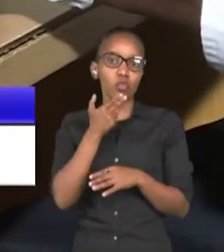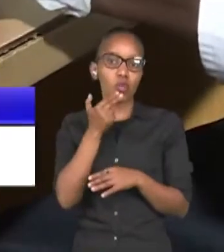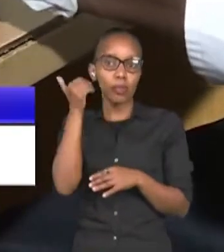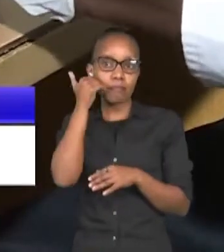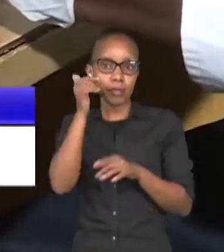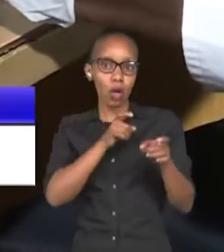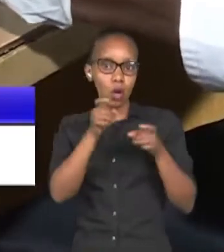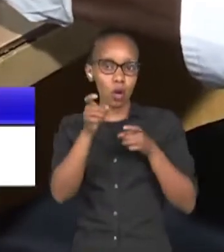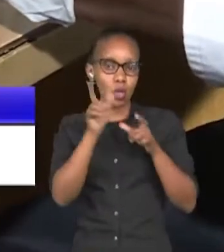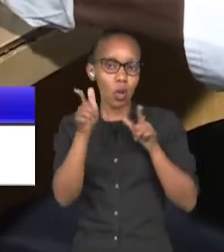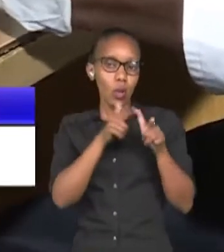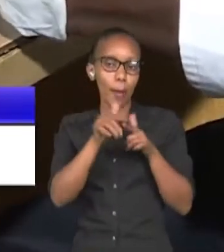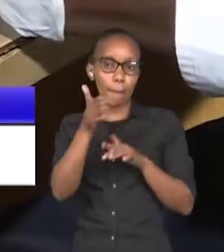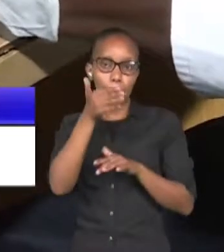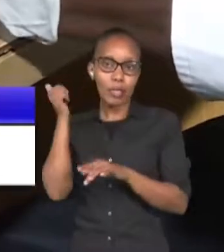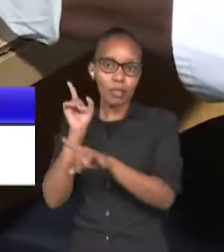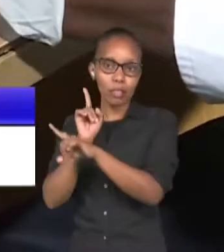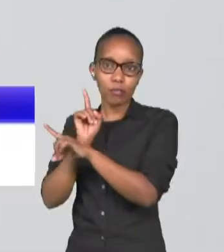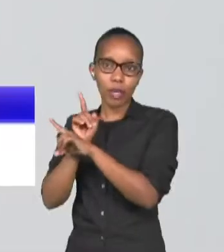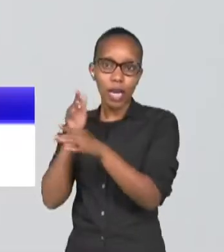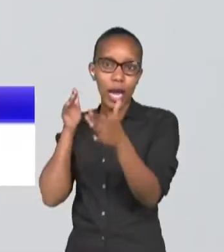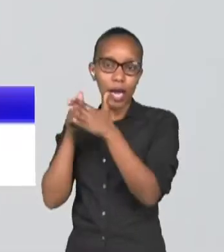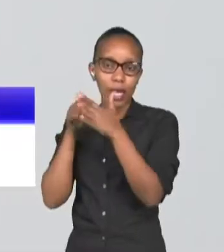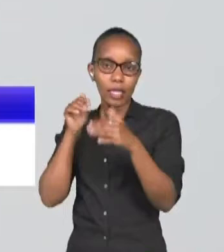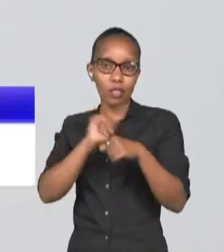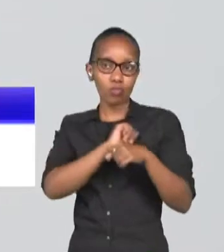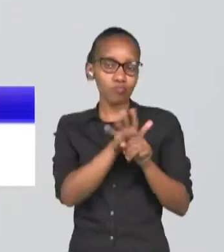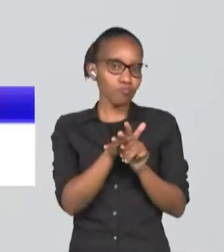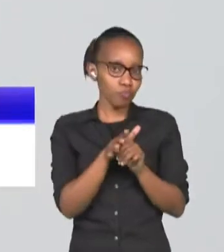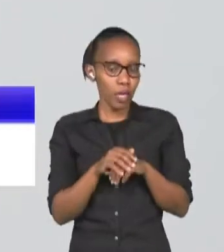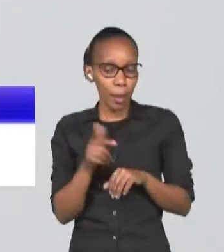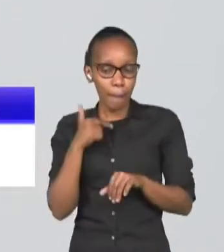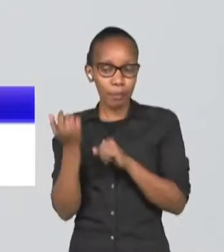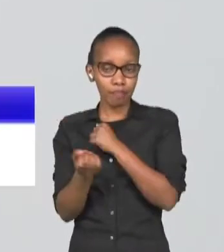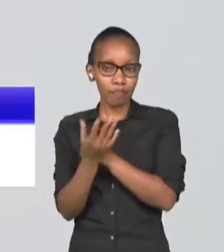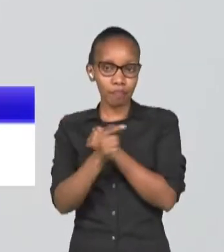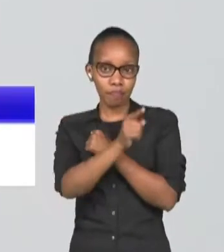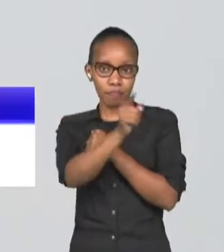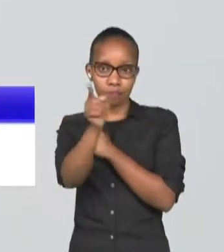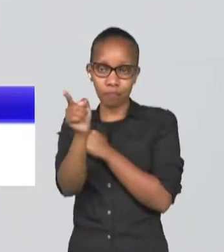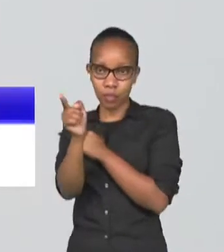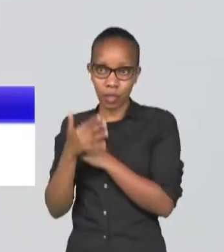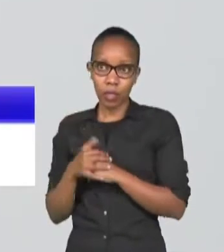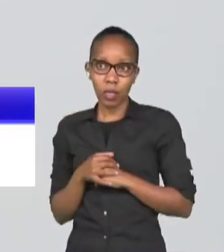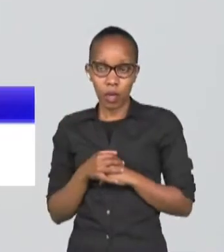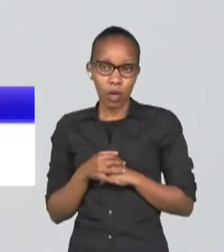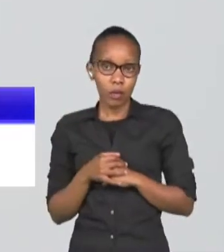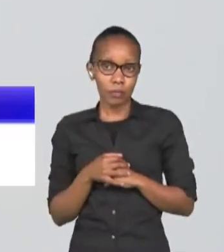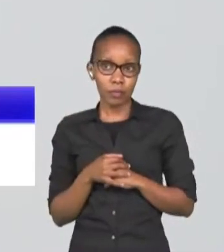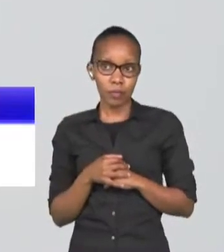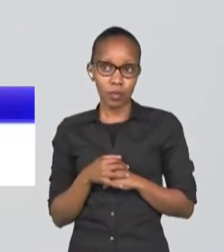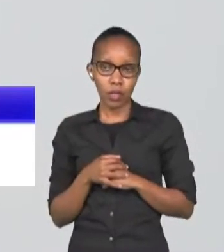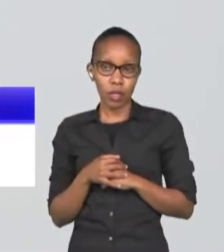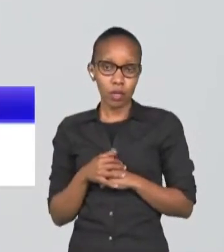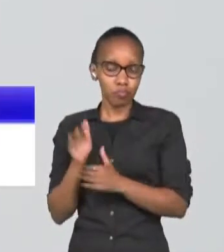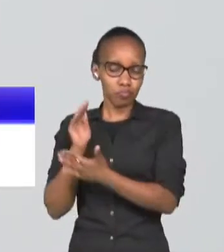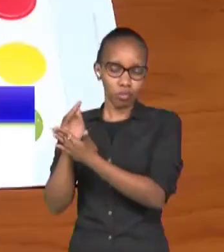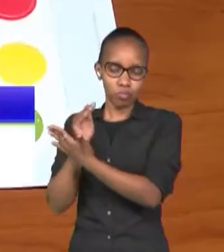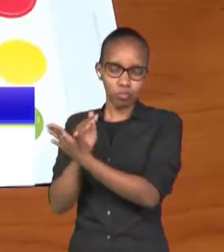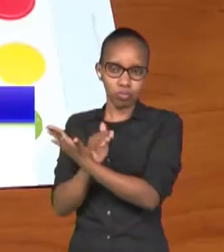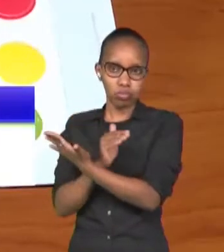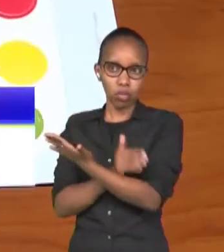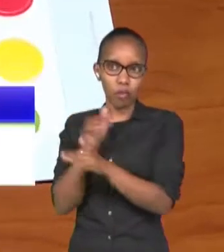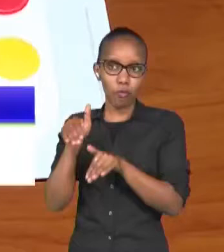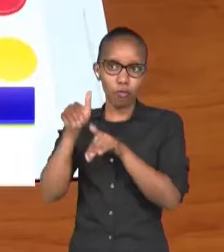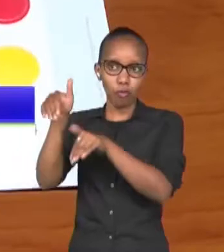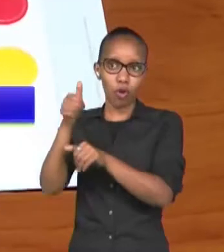best defenses against COVID-19. So the key thing I would tell the patients is that continue with the measures that have been advised to